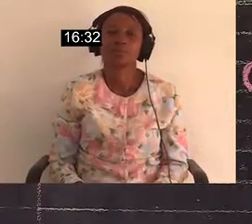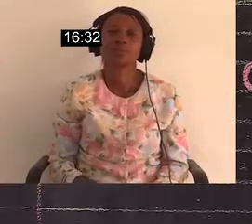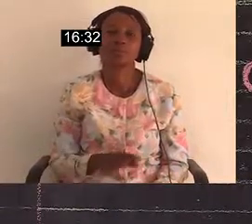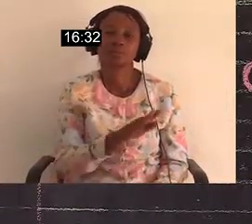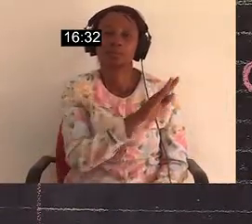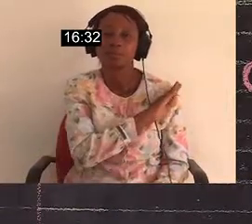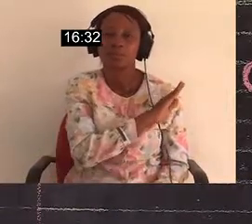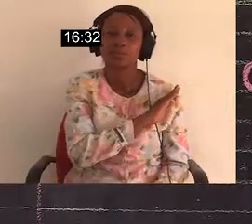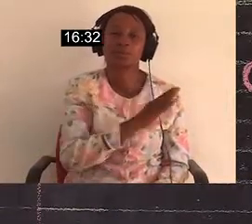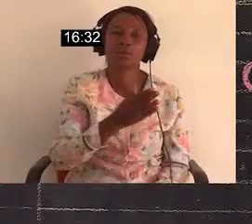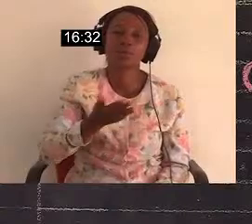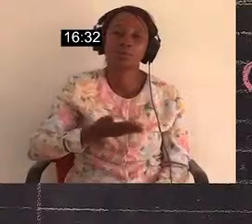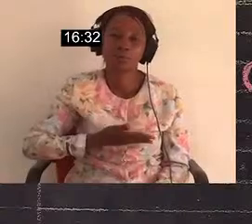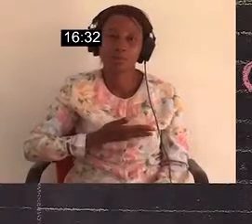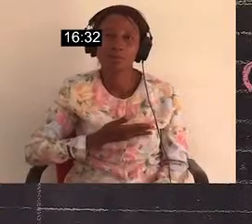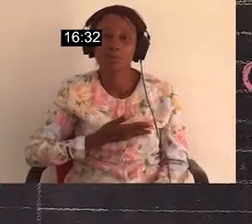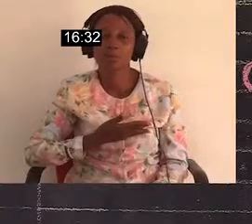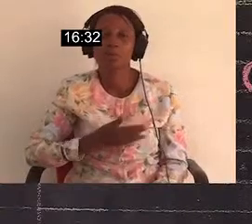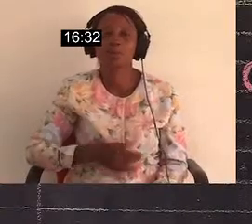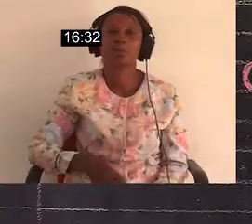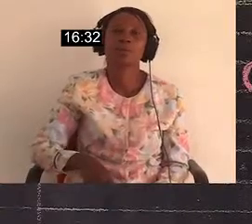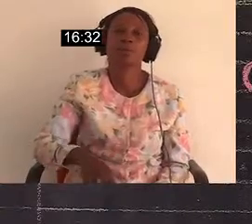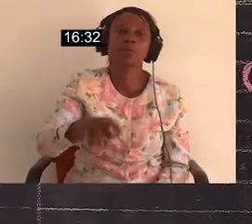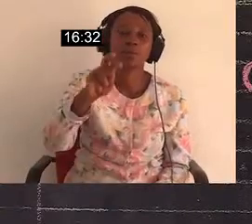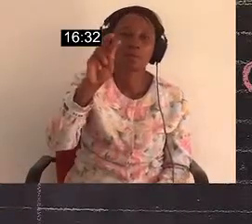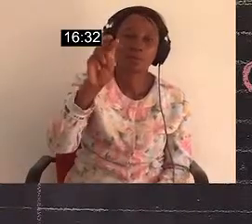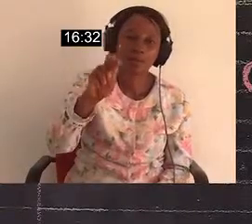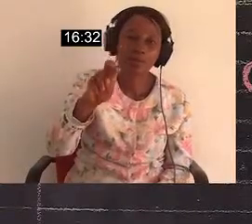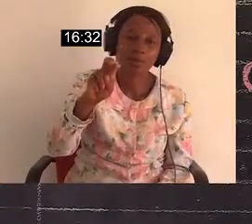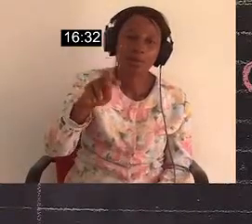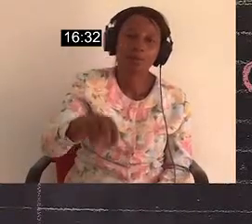Yes, we also have rod.